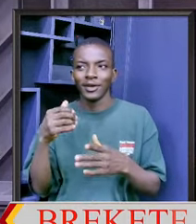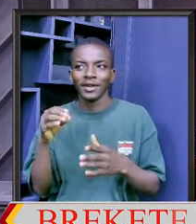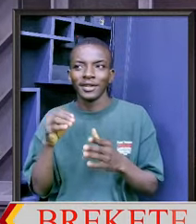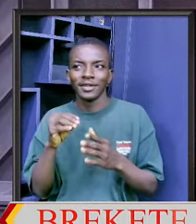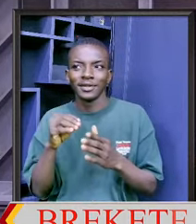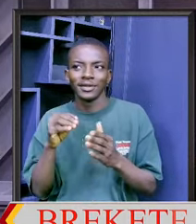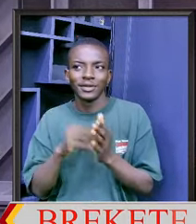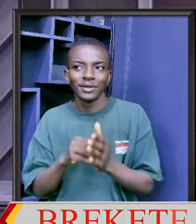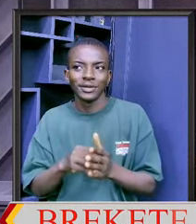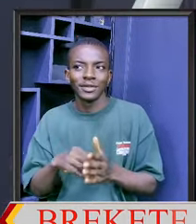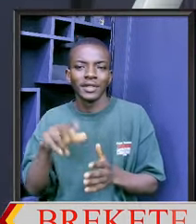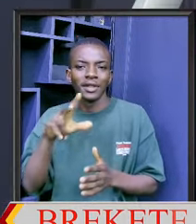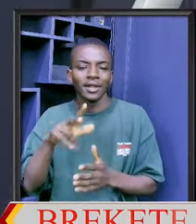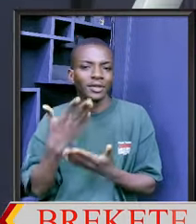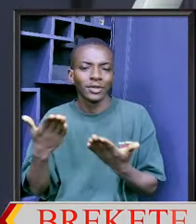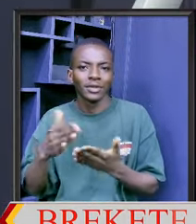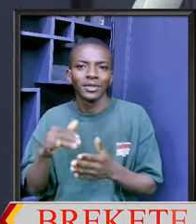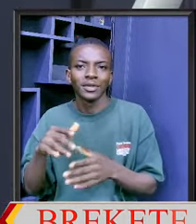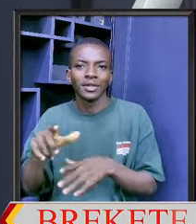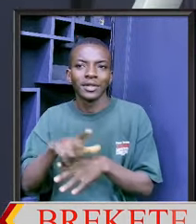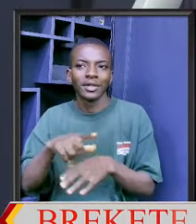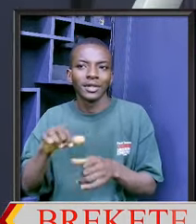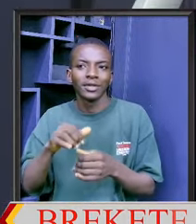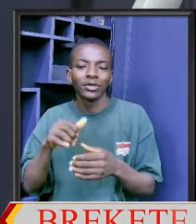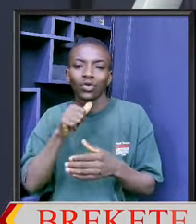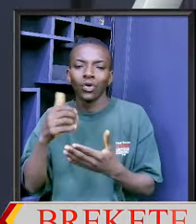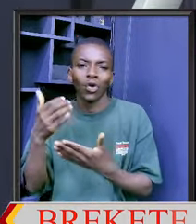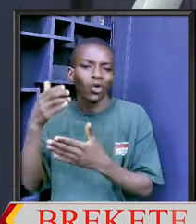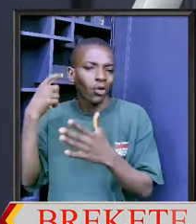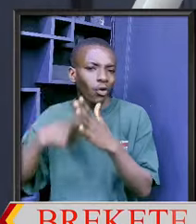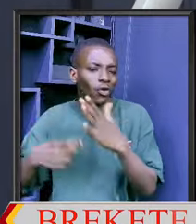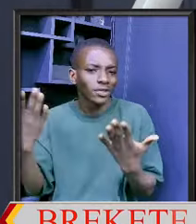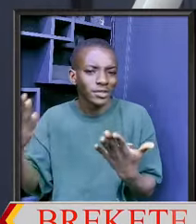30 something, you supposed to land no the cost there.